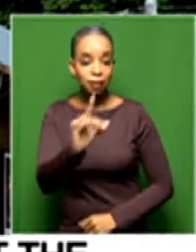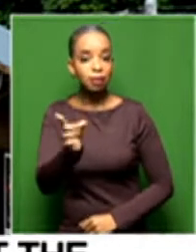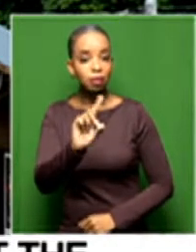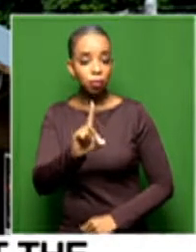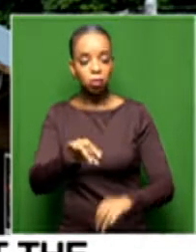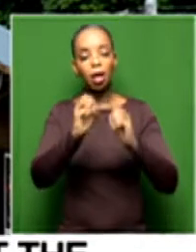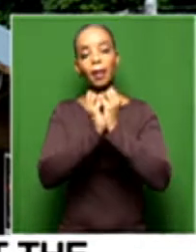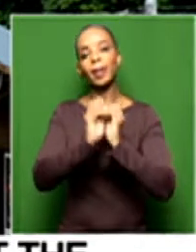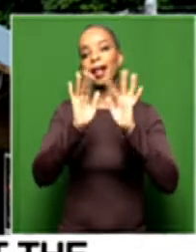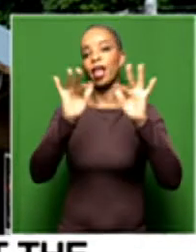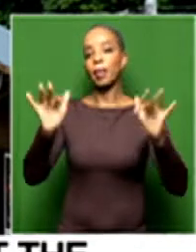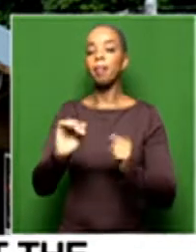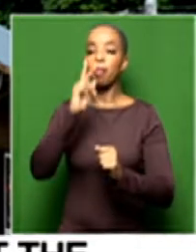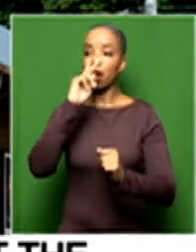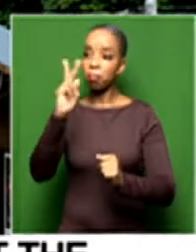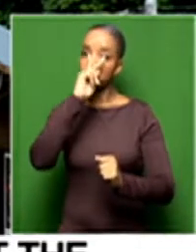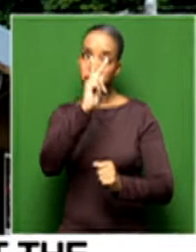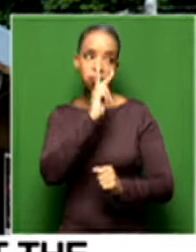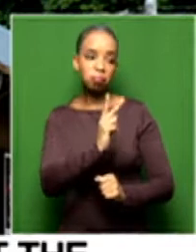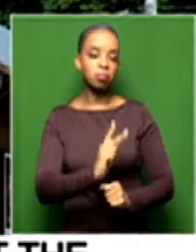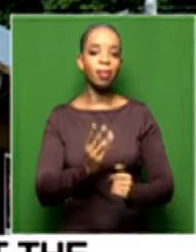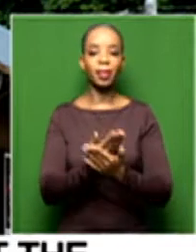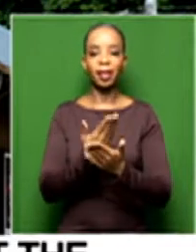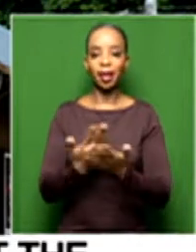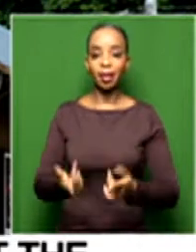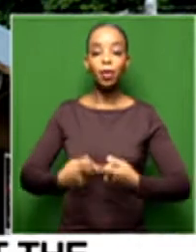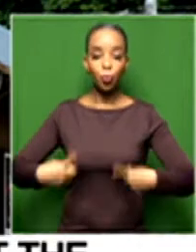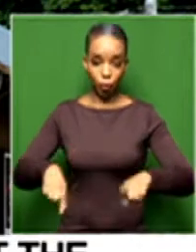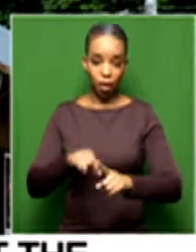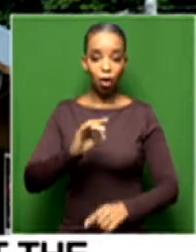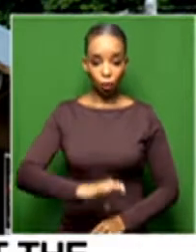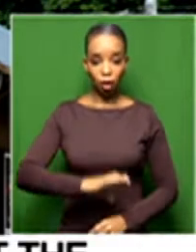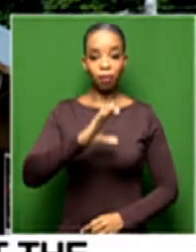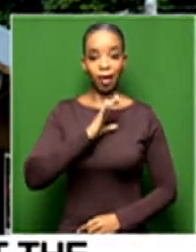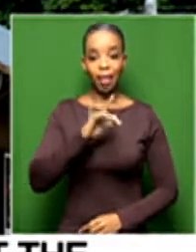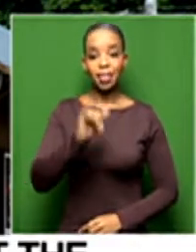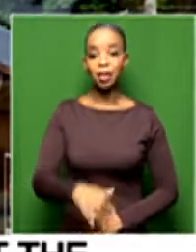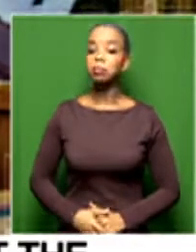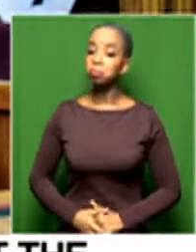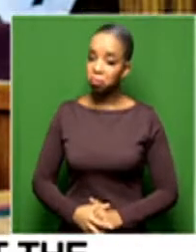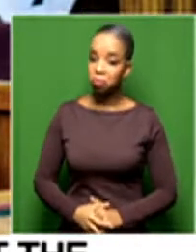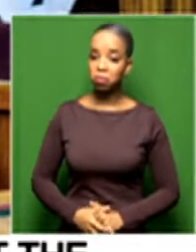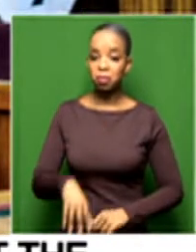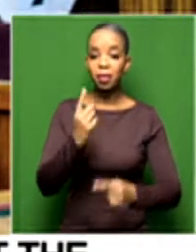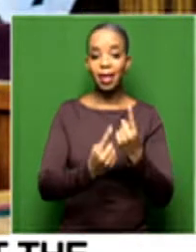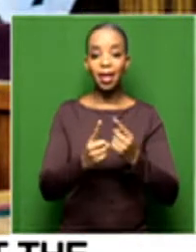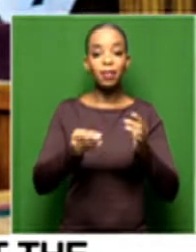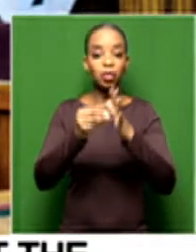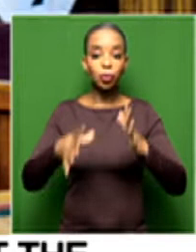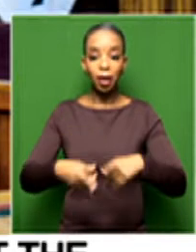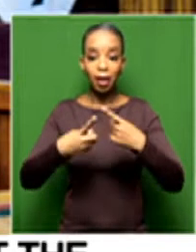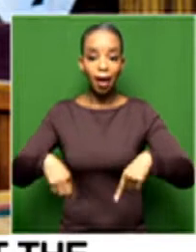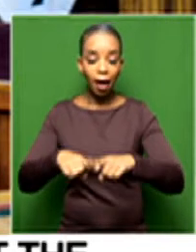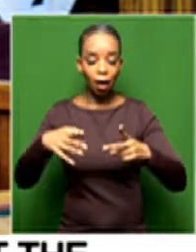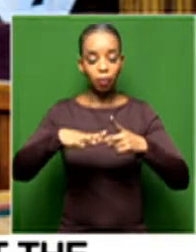wider audience. So we are actually quite confident that this is the route that even our students and even our photographers and